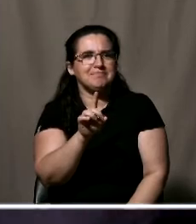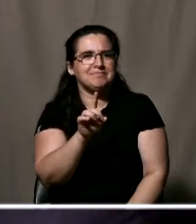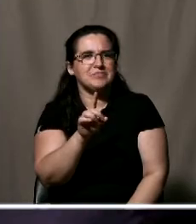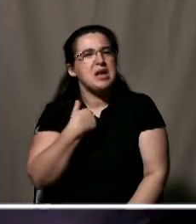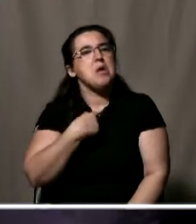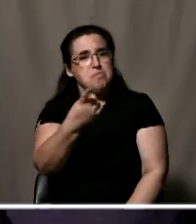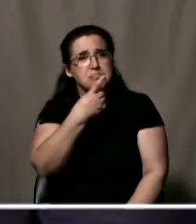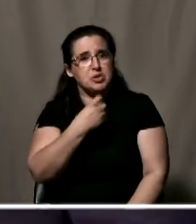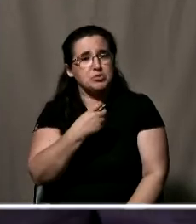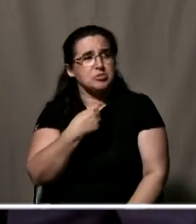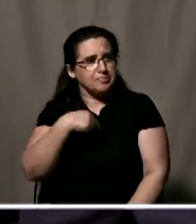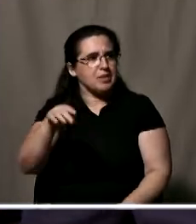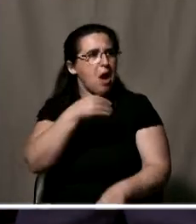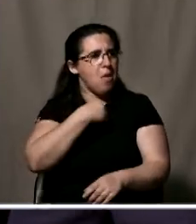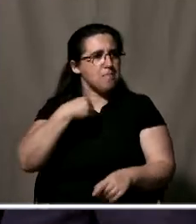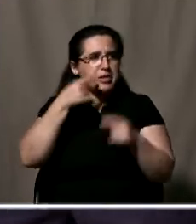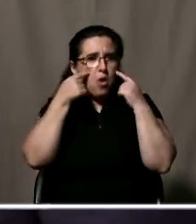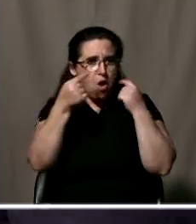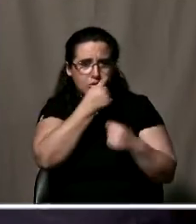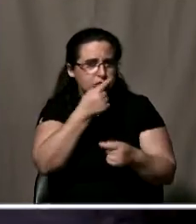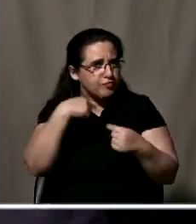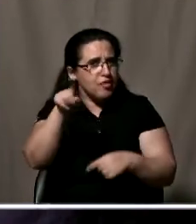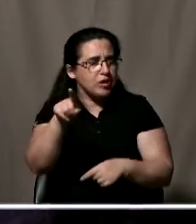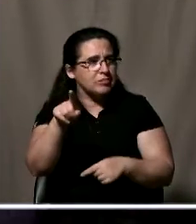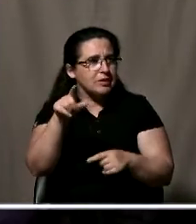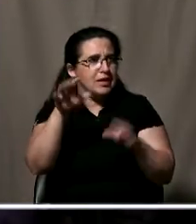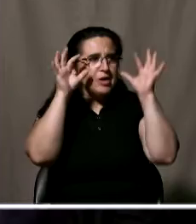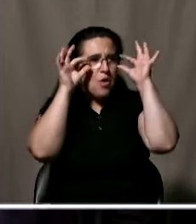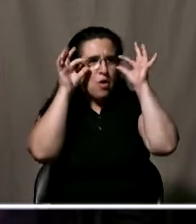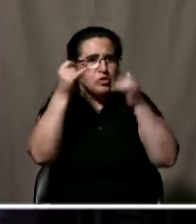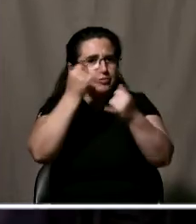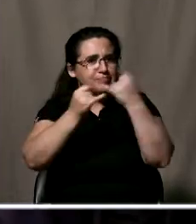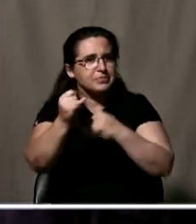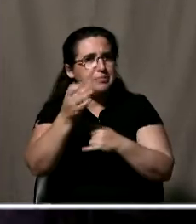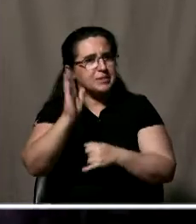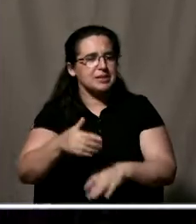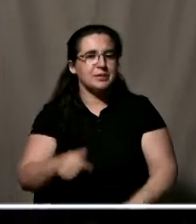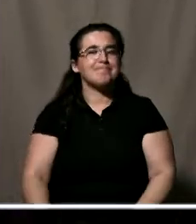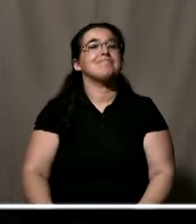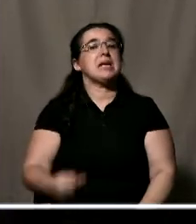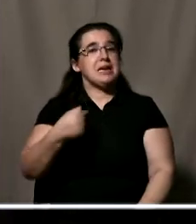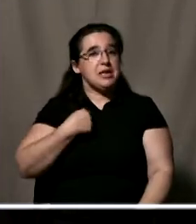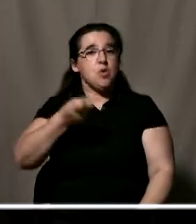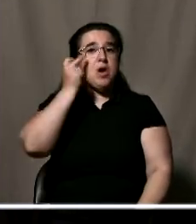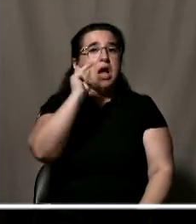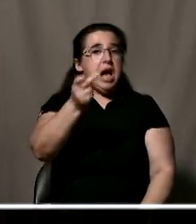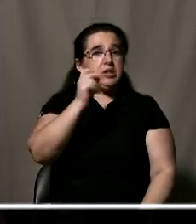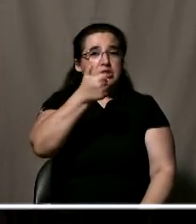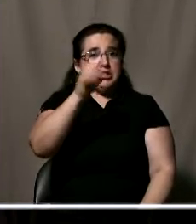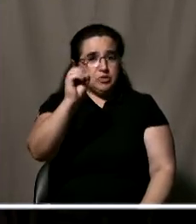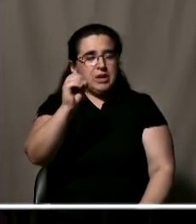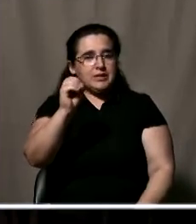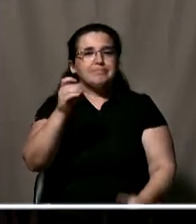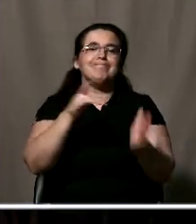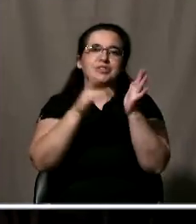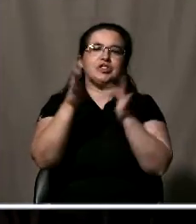E eu pergunto, será que vocês foram ao vosso oculista recentemente e tiveram de mudar a receita? For 50 years. Bom, durante 50 I've been anos, sharing Jesus. Eu partilho